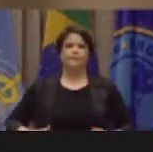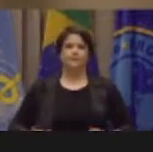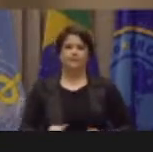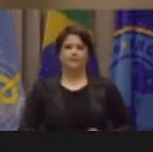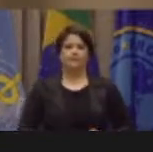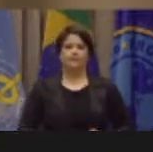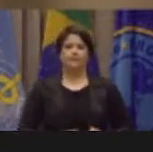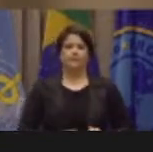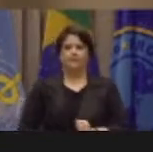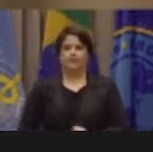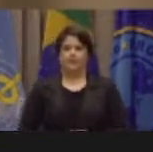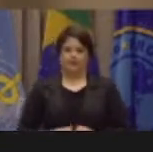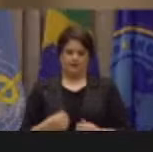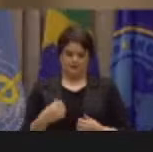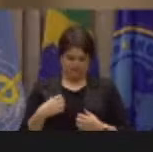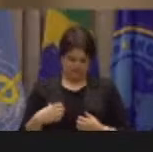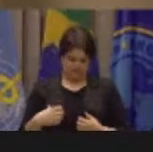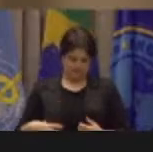Invite